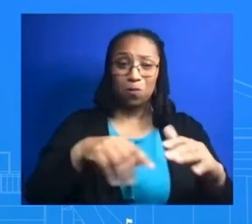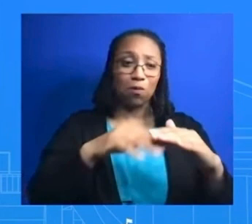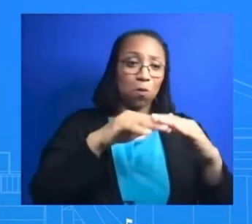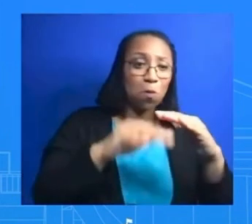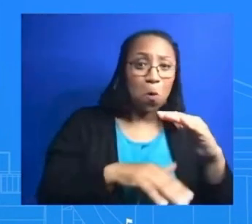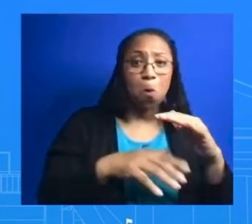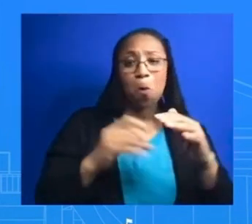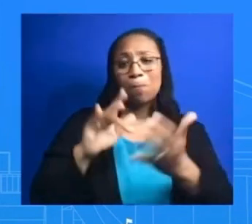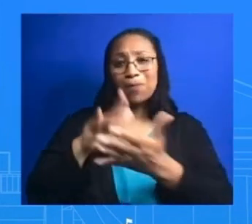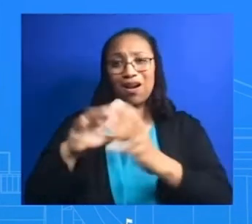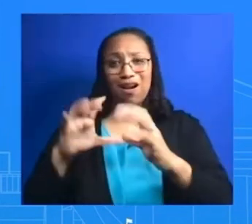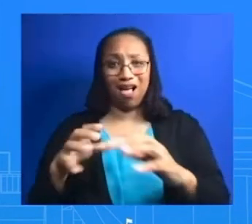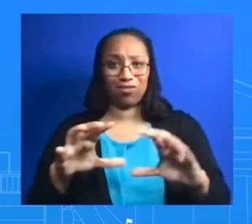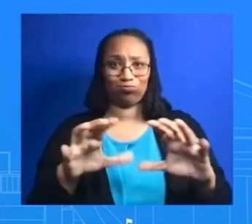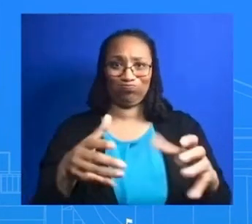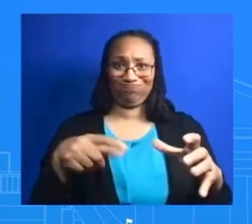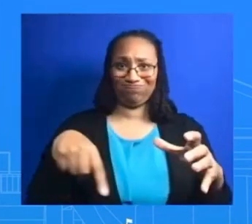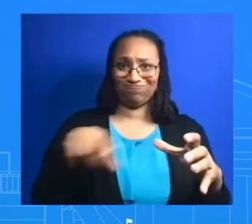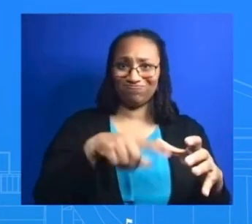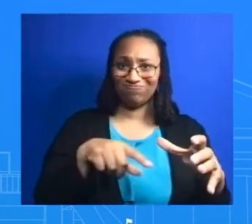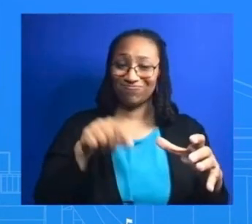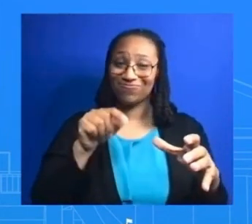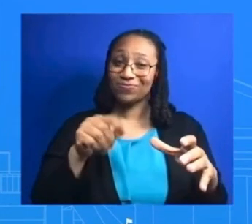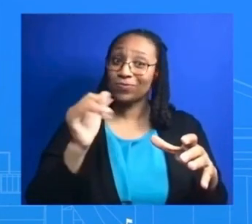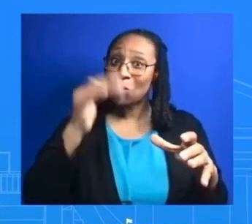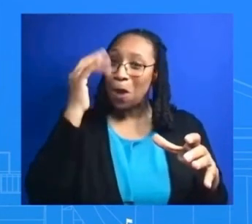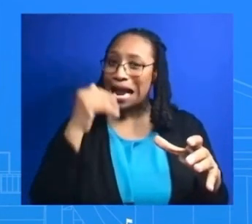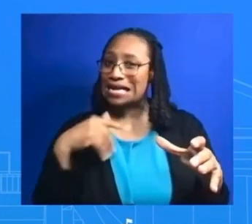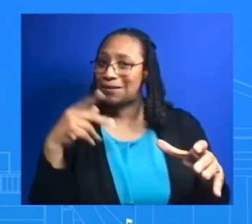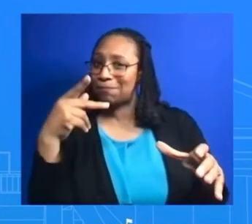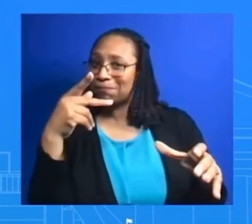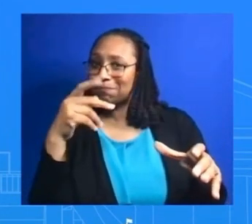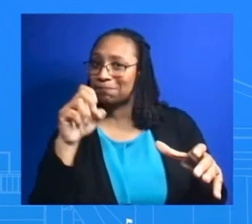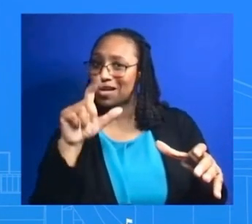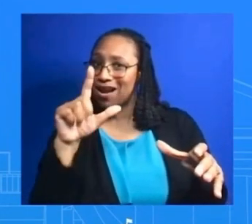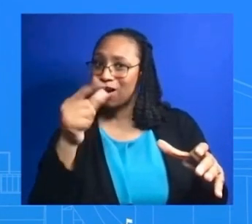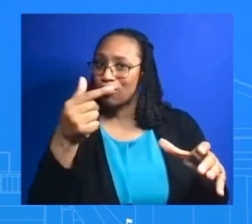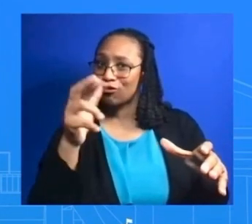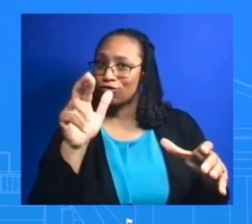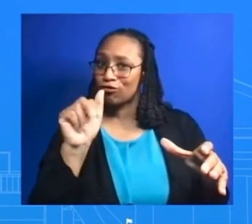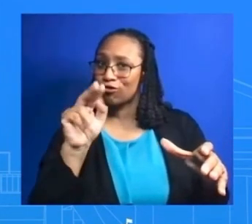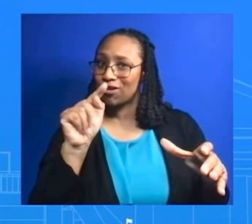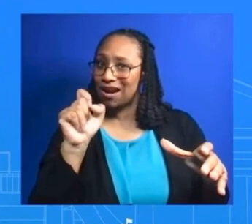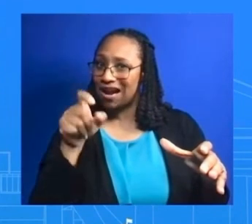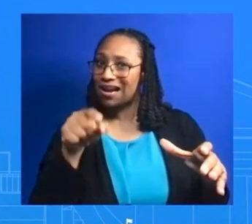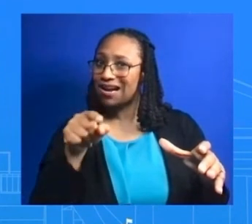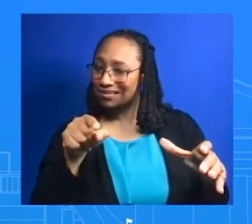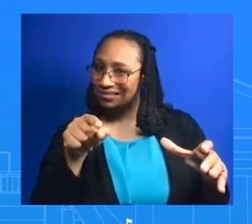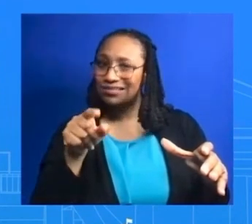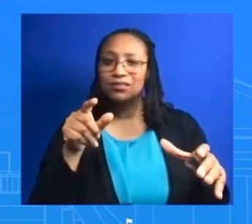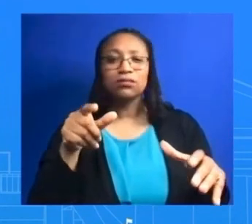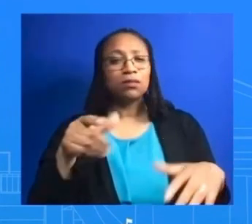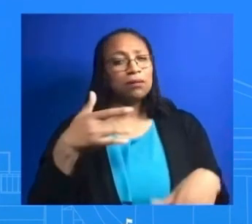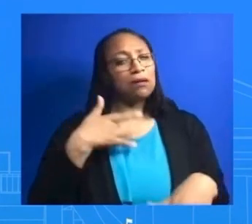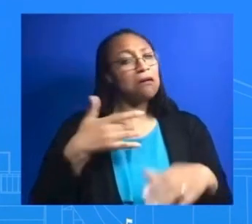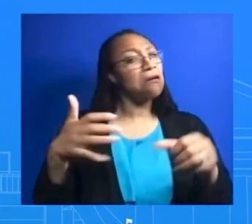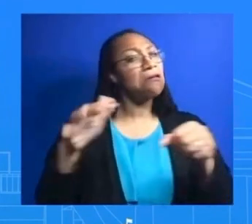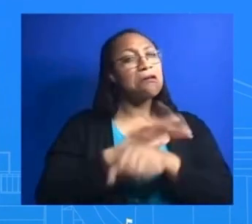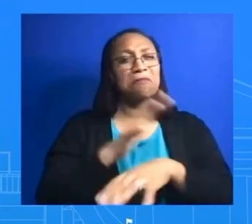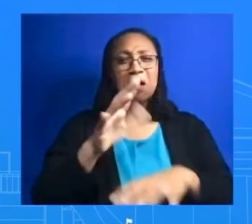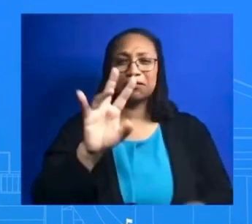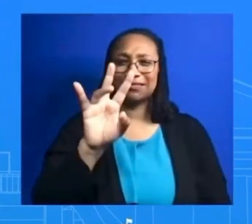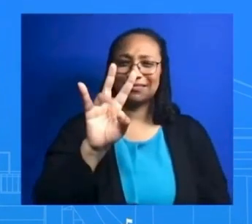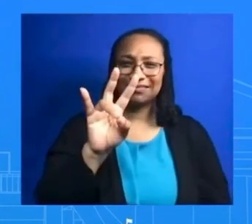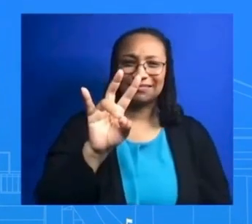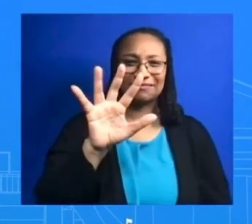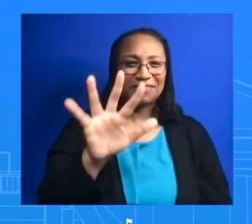that not so long ago, the Pell Grant, typical Pell Grant, covered about 75% of the cost of college. Now it covers way less than half